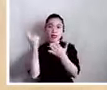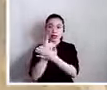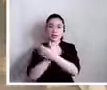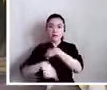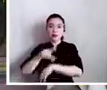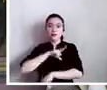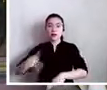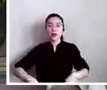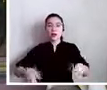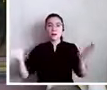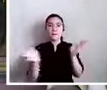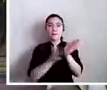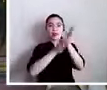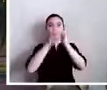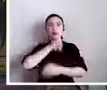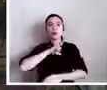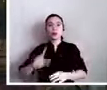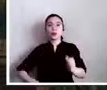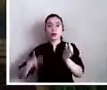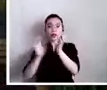Lord Jesus Christ.